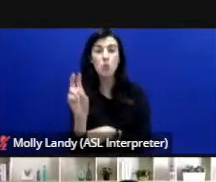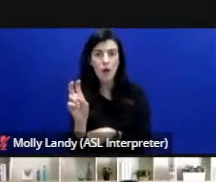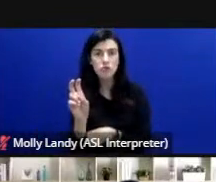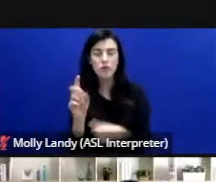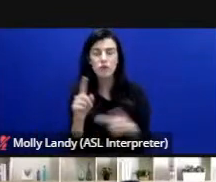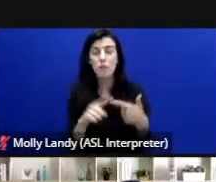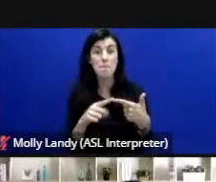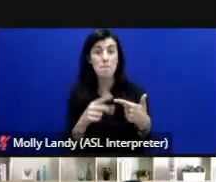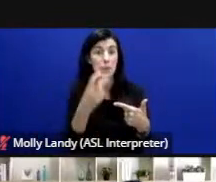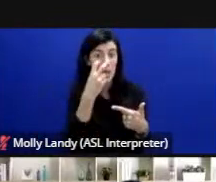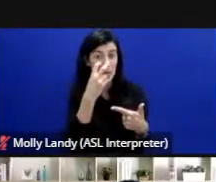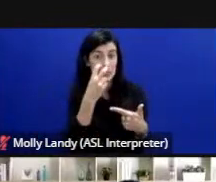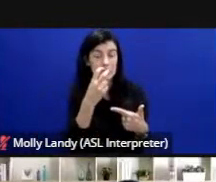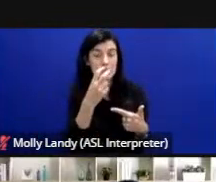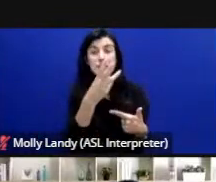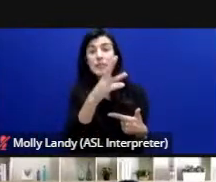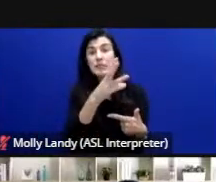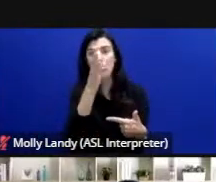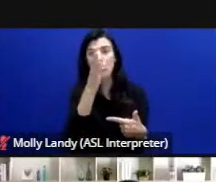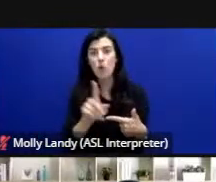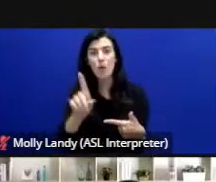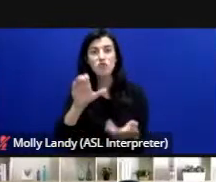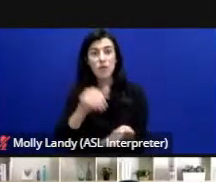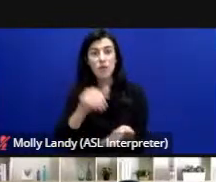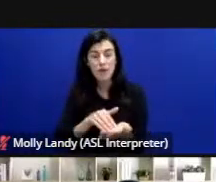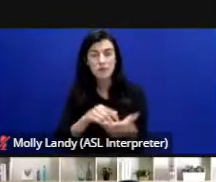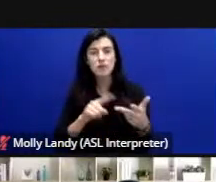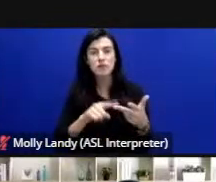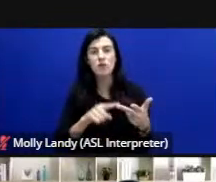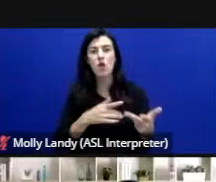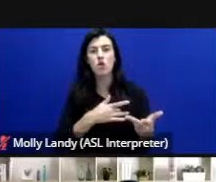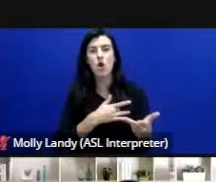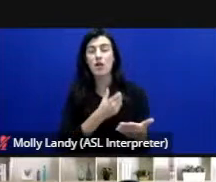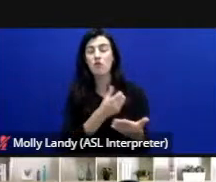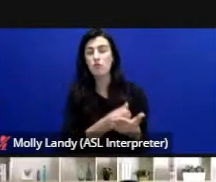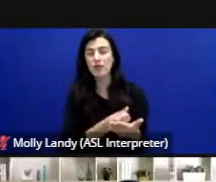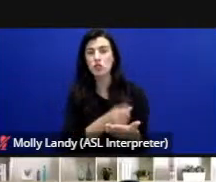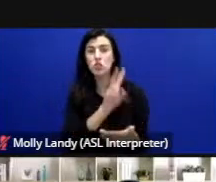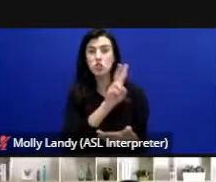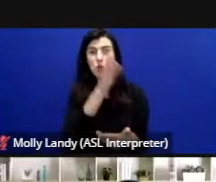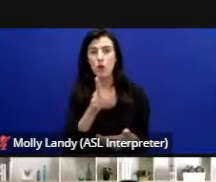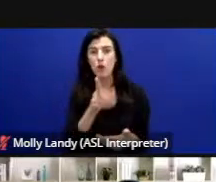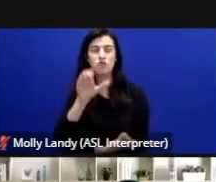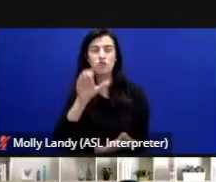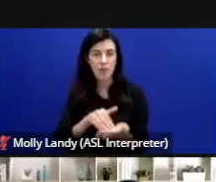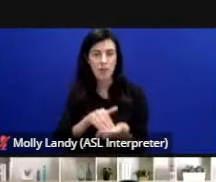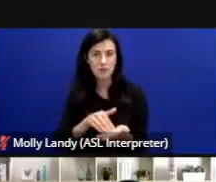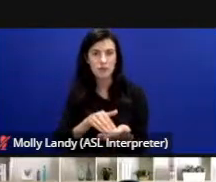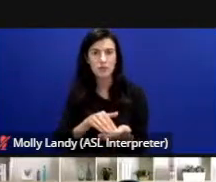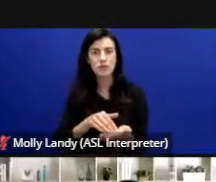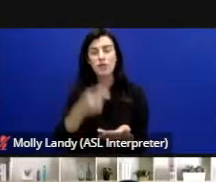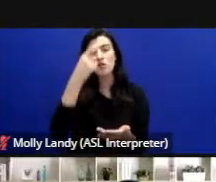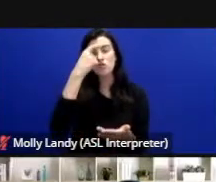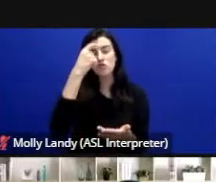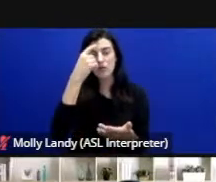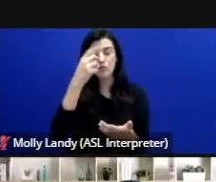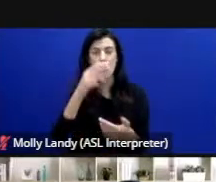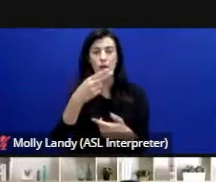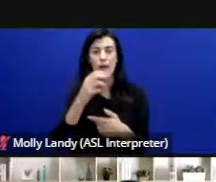per 1,000 people. Cardiac arrest, 2 per 1,000 people. Cerebral hemorrhage, 1 per 1,000